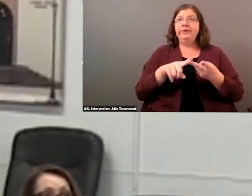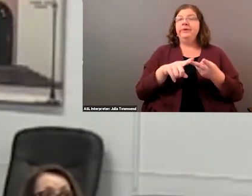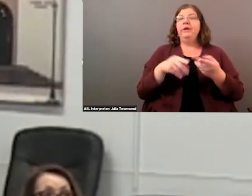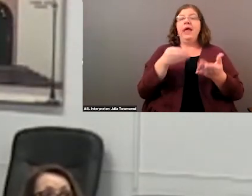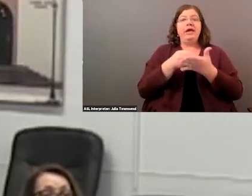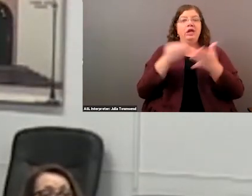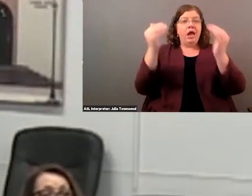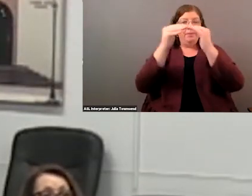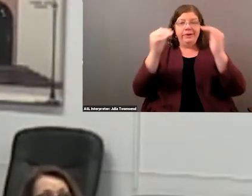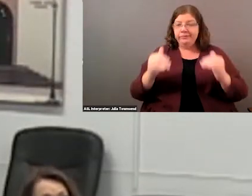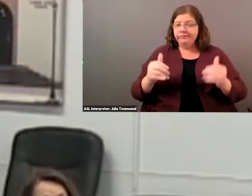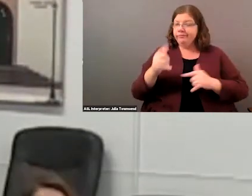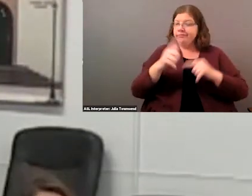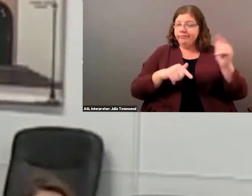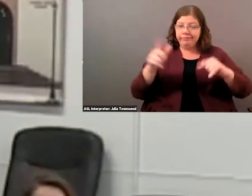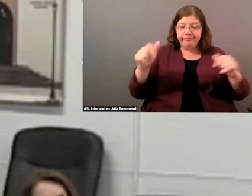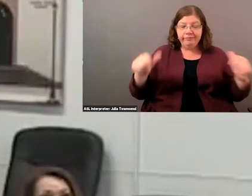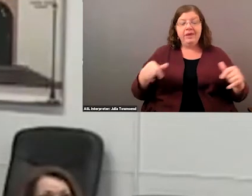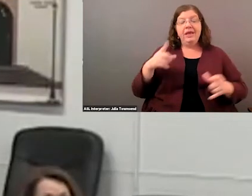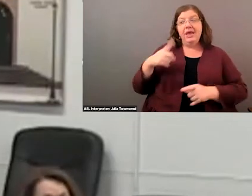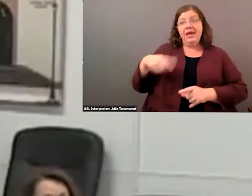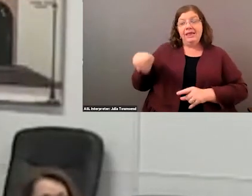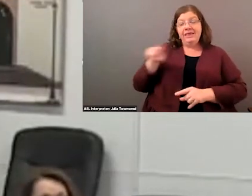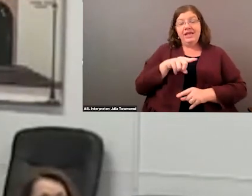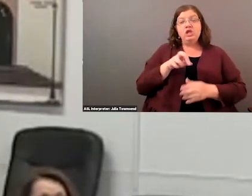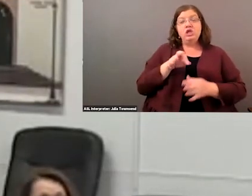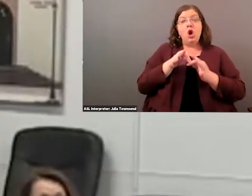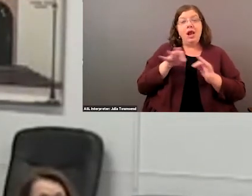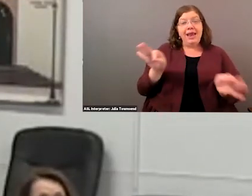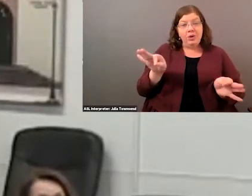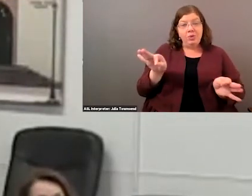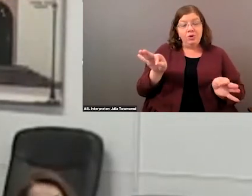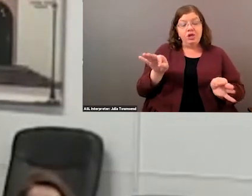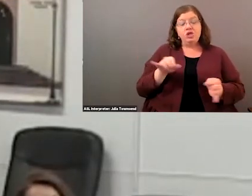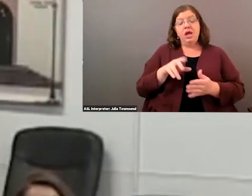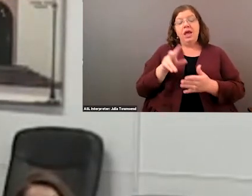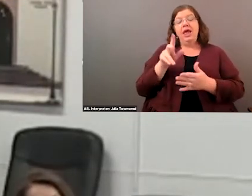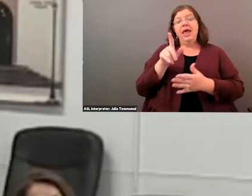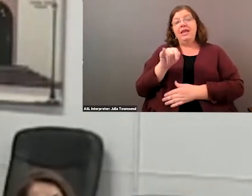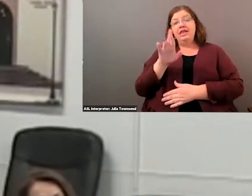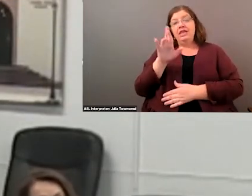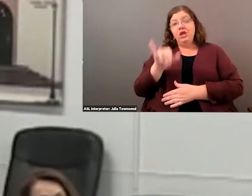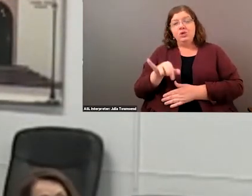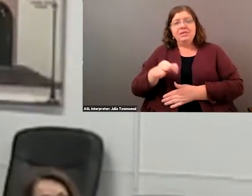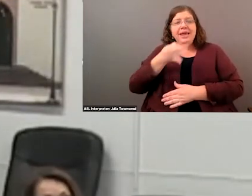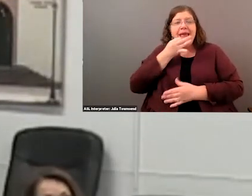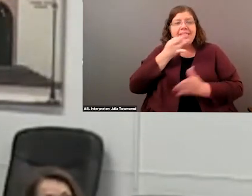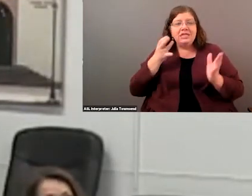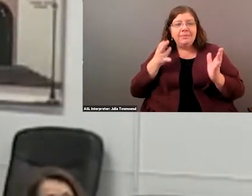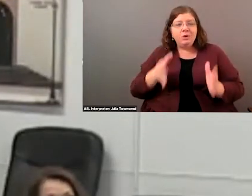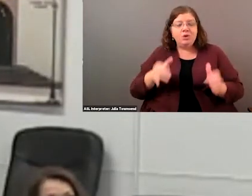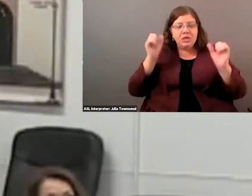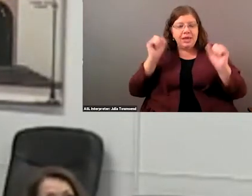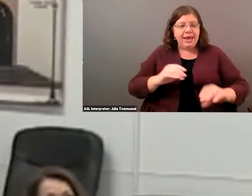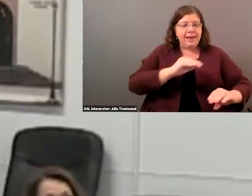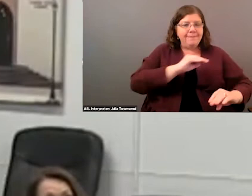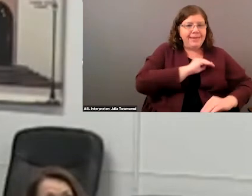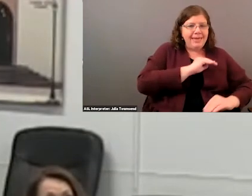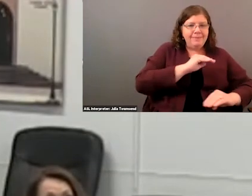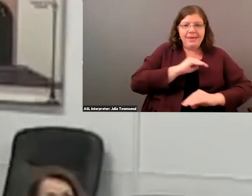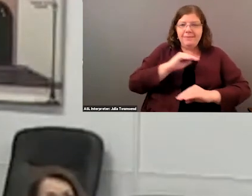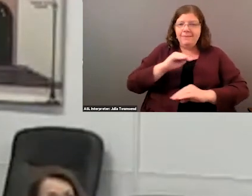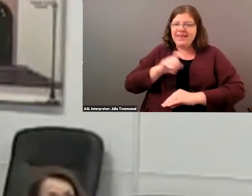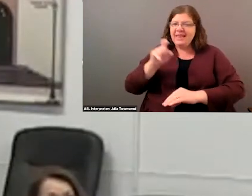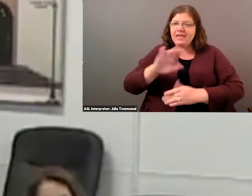that can meet the needs of all students. So I don't believe with the small number of the newcomer population in Santa